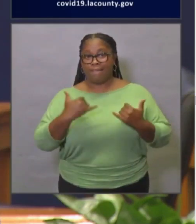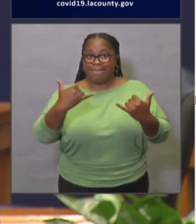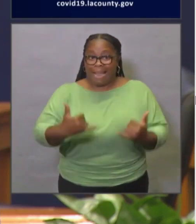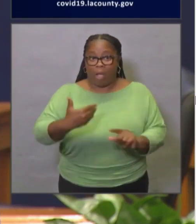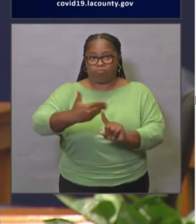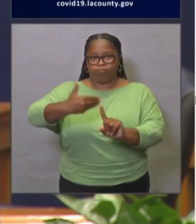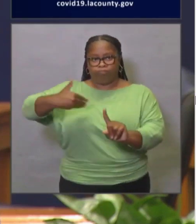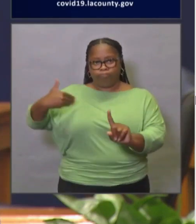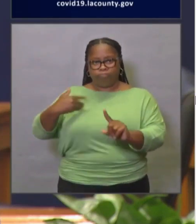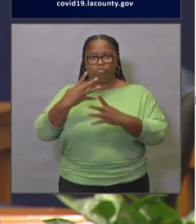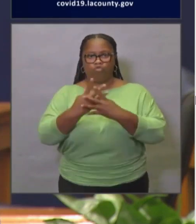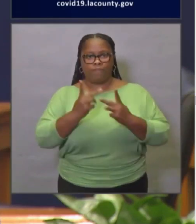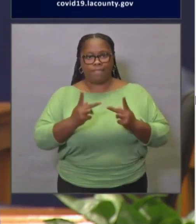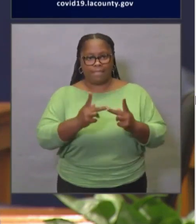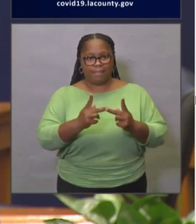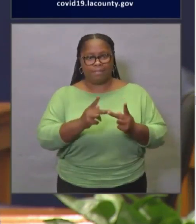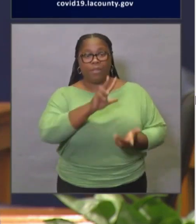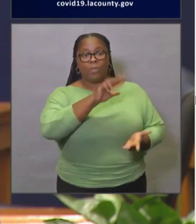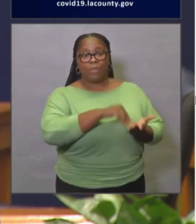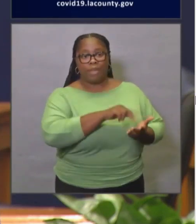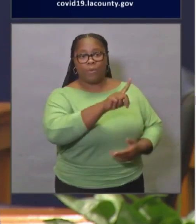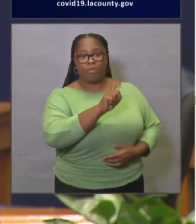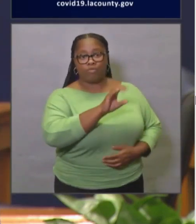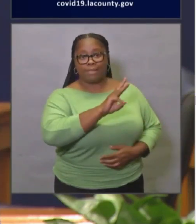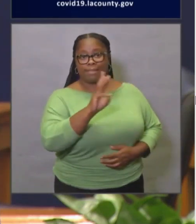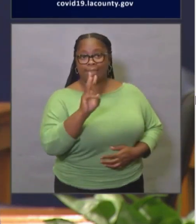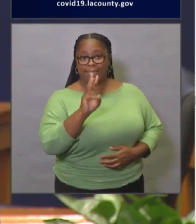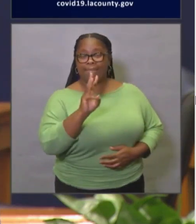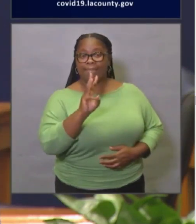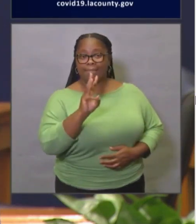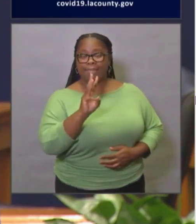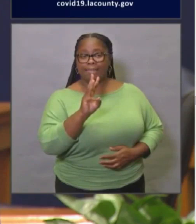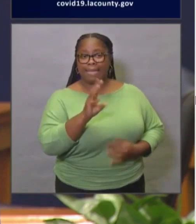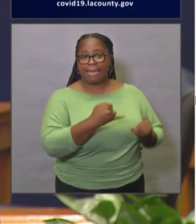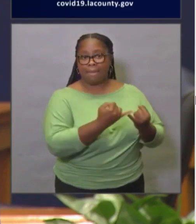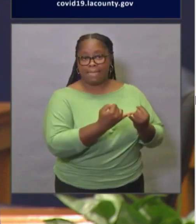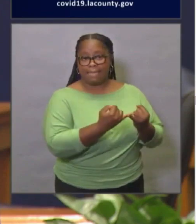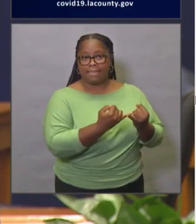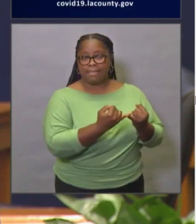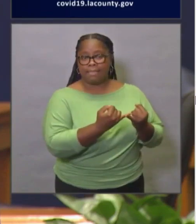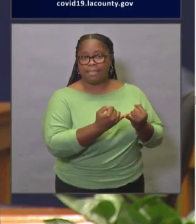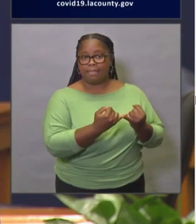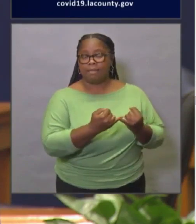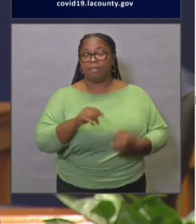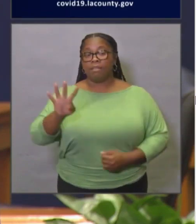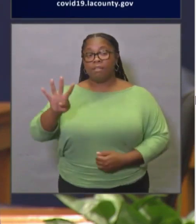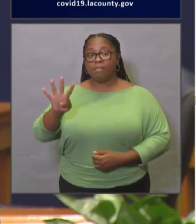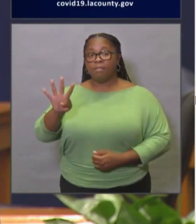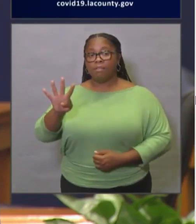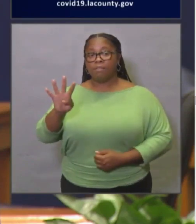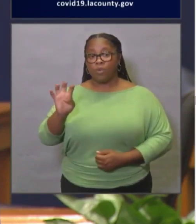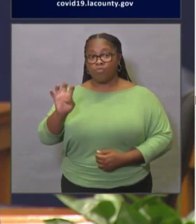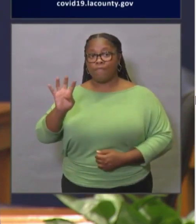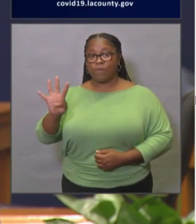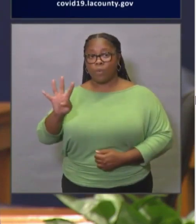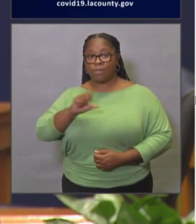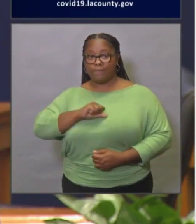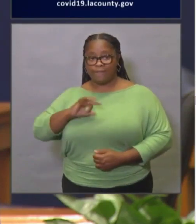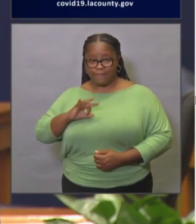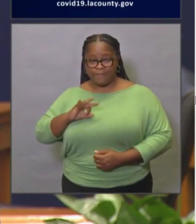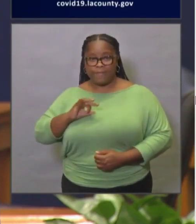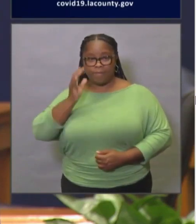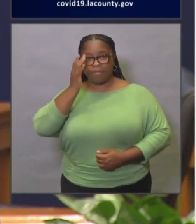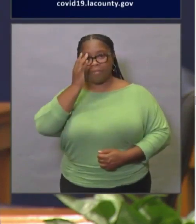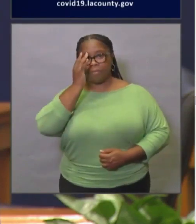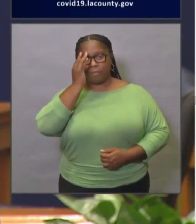especially those who have individualized education plans or are English learners. Schools are required to submit an